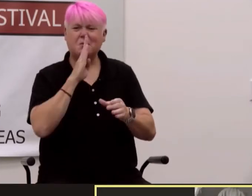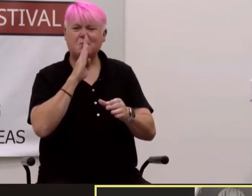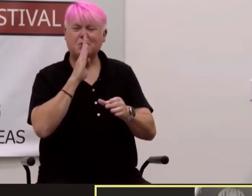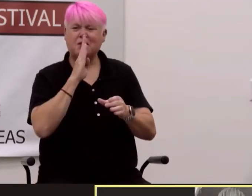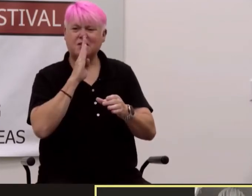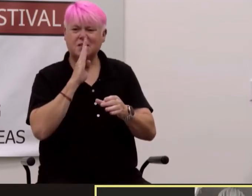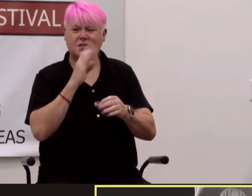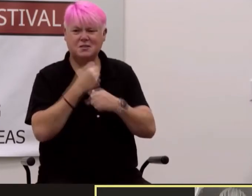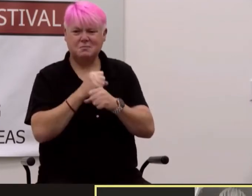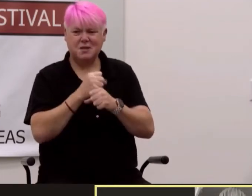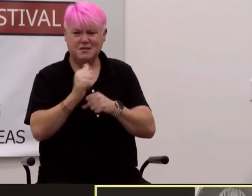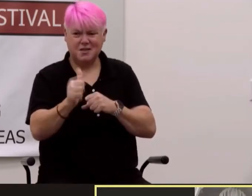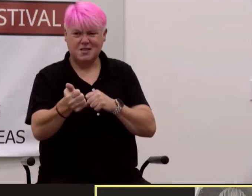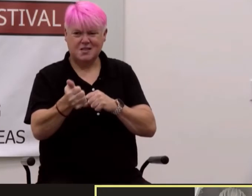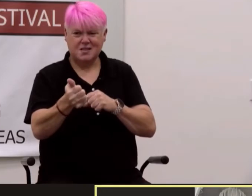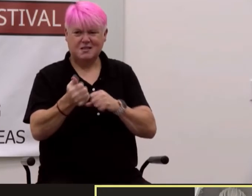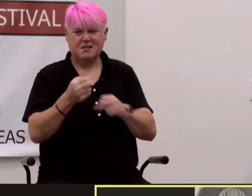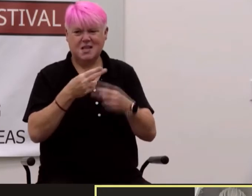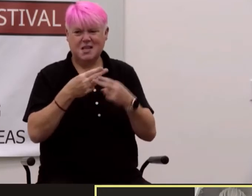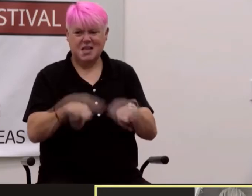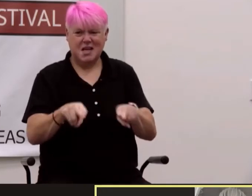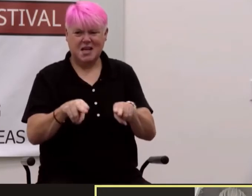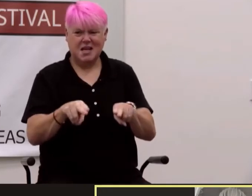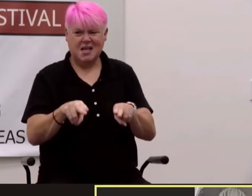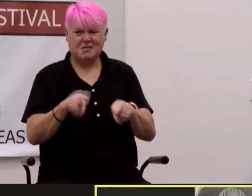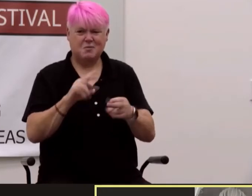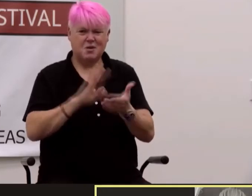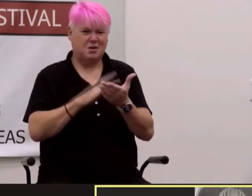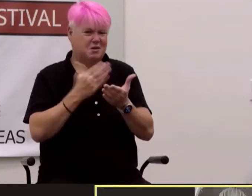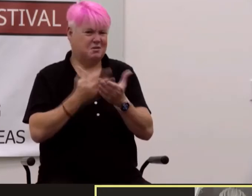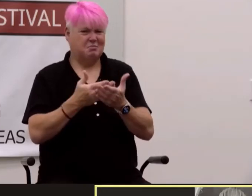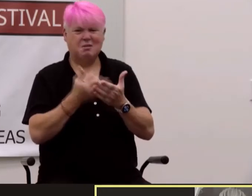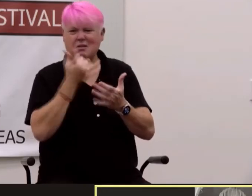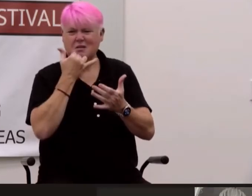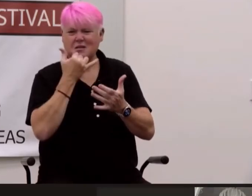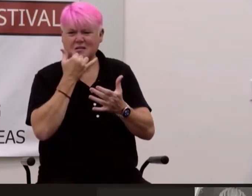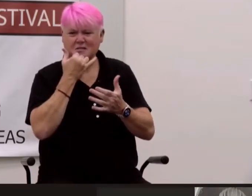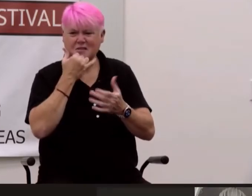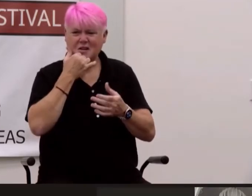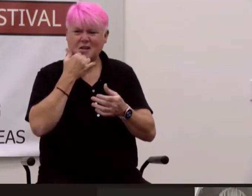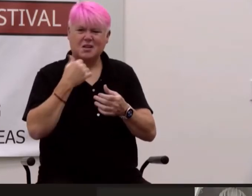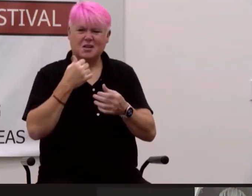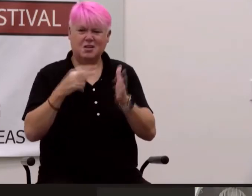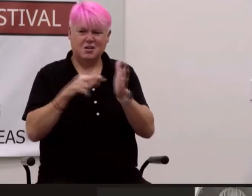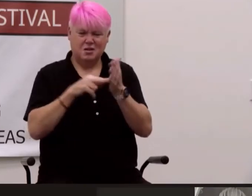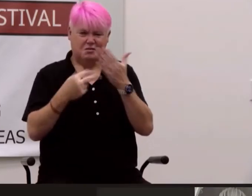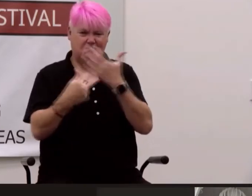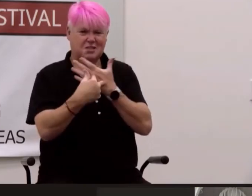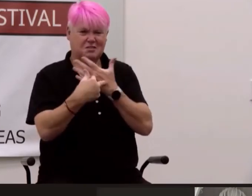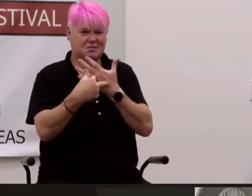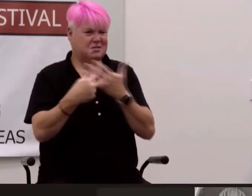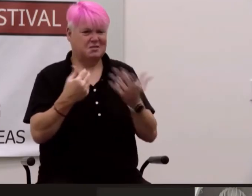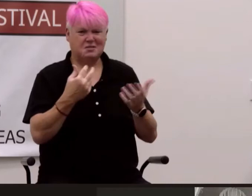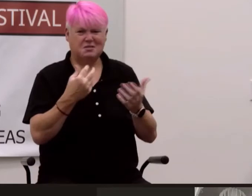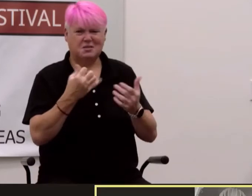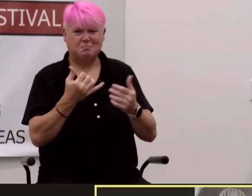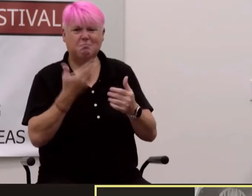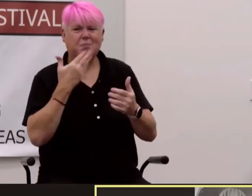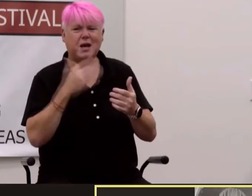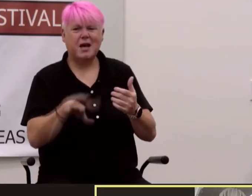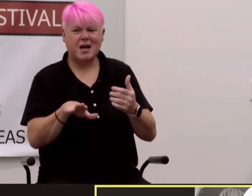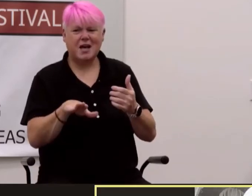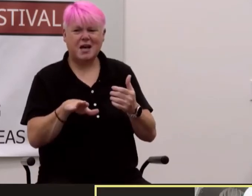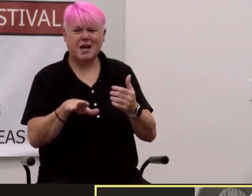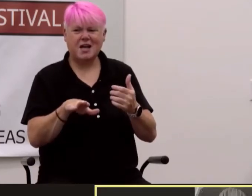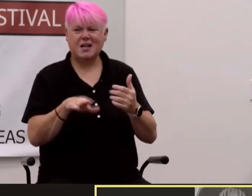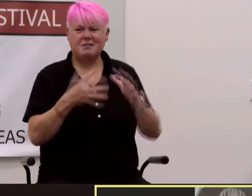yourself, the eggs are overcooked, the toaster wasn't working properly, you're eating, you're like, it's okay.